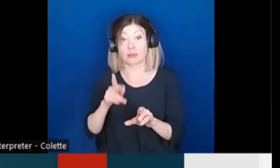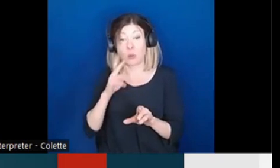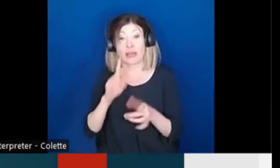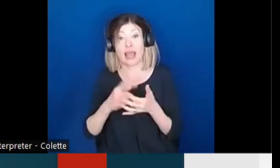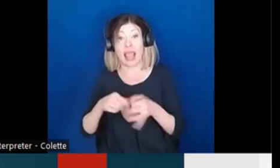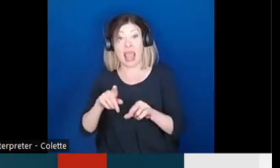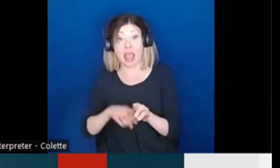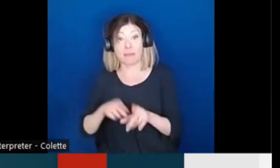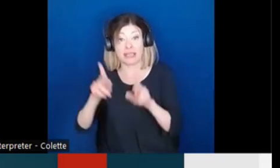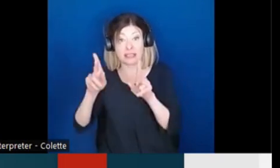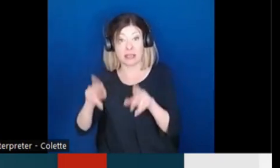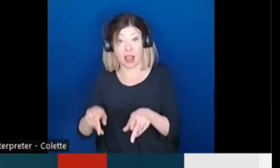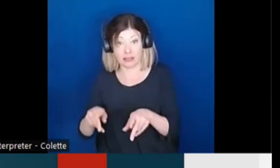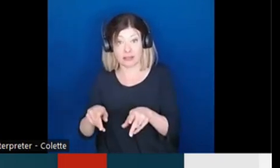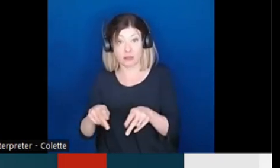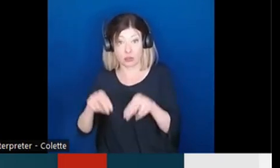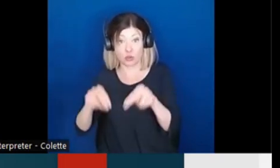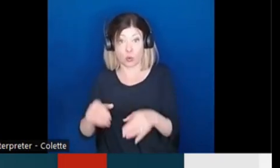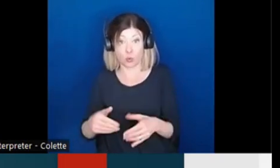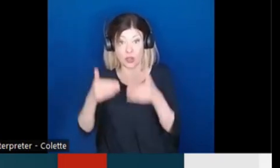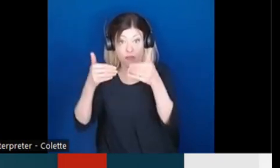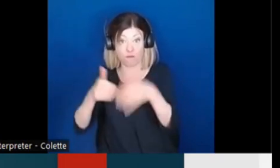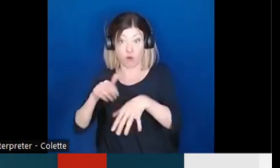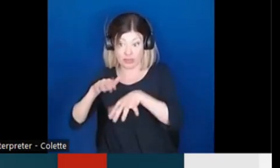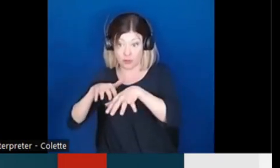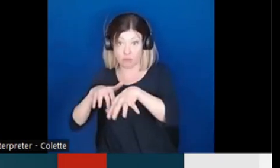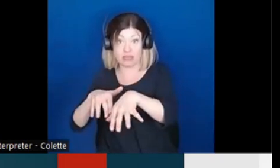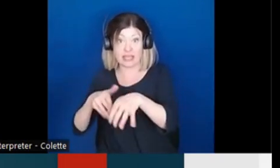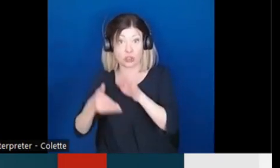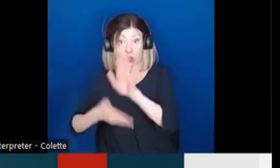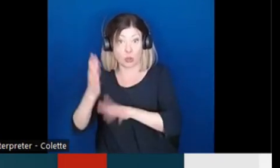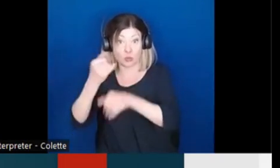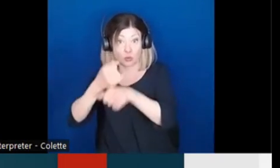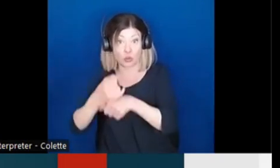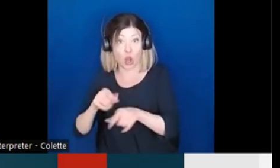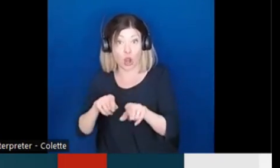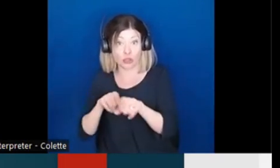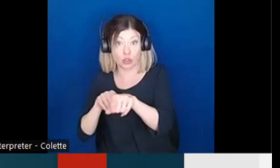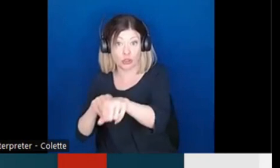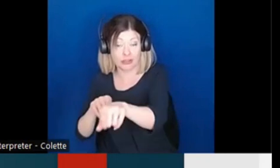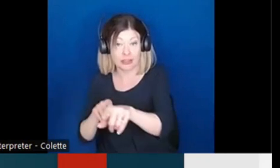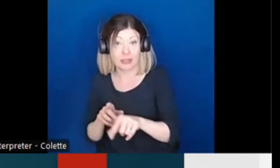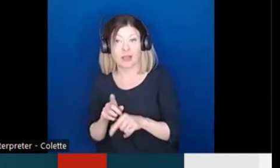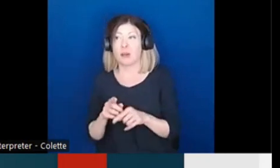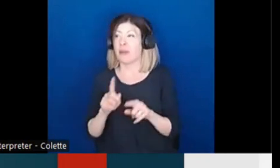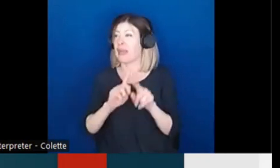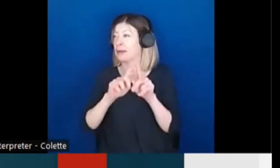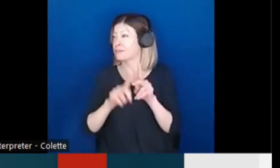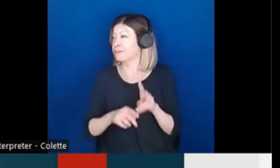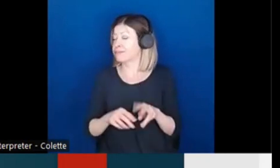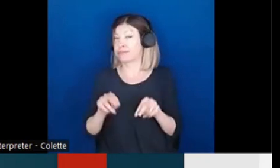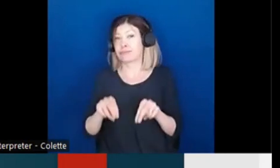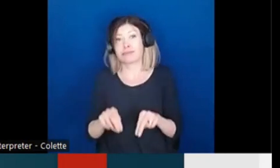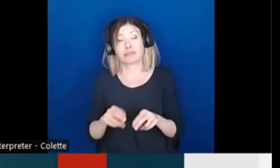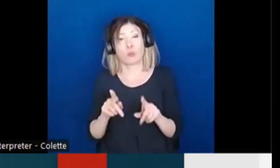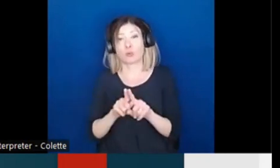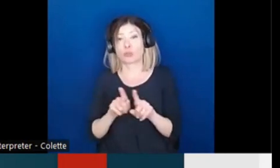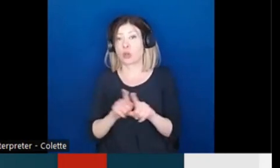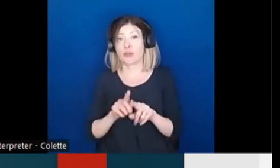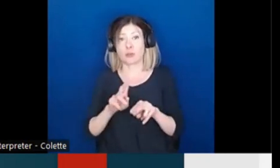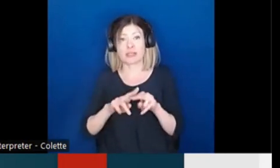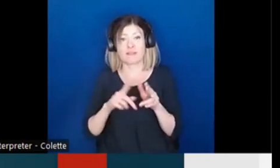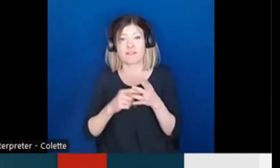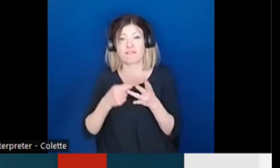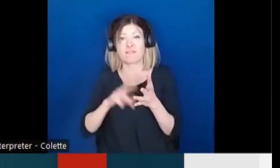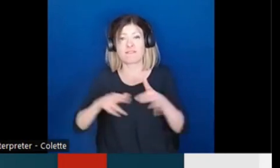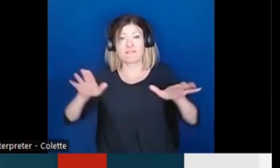they had other dogs. Emily looked after a falcon that somebody brought with a broken wing. They kept geese.